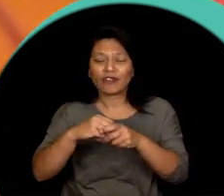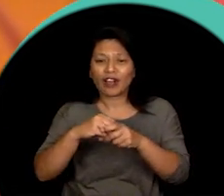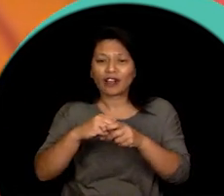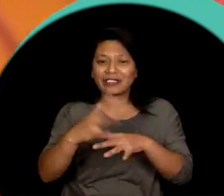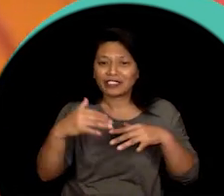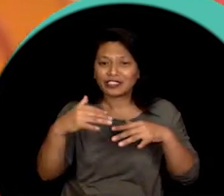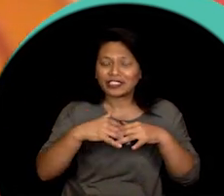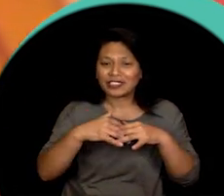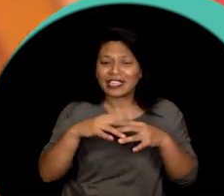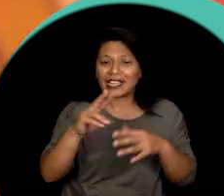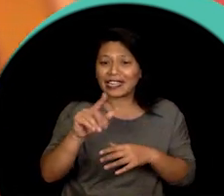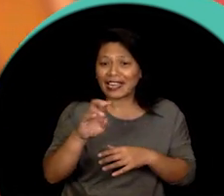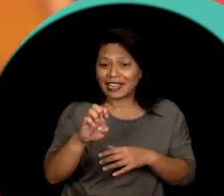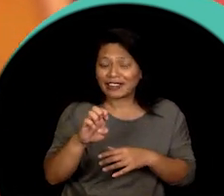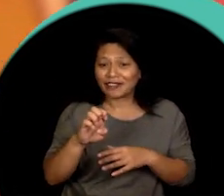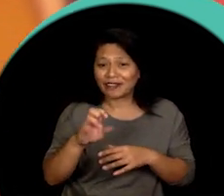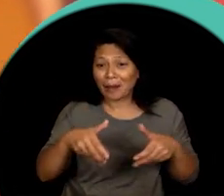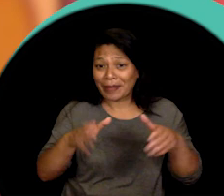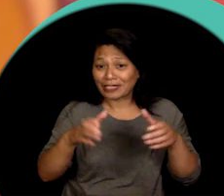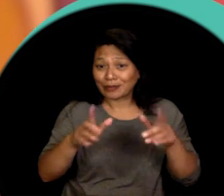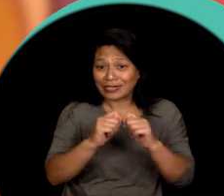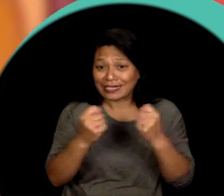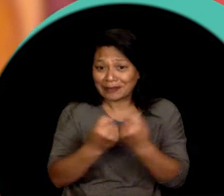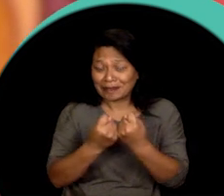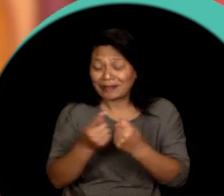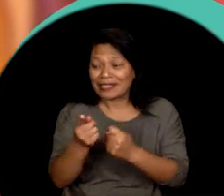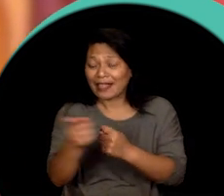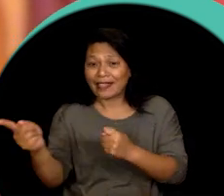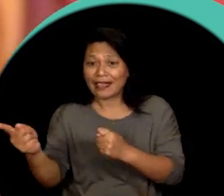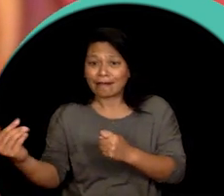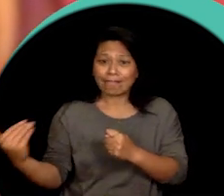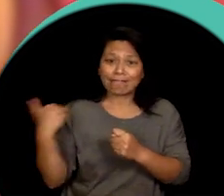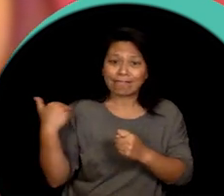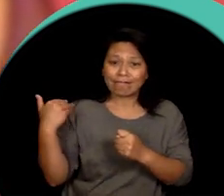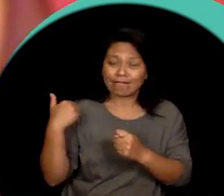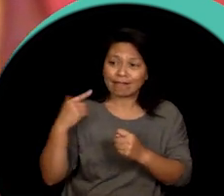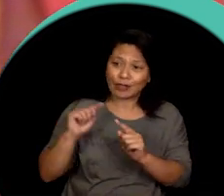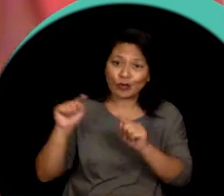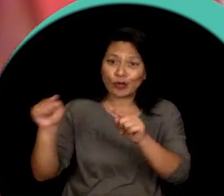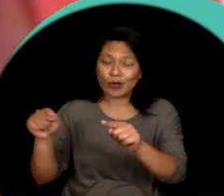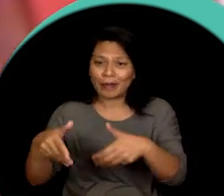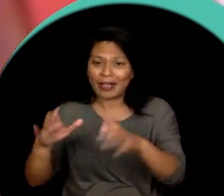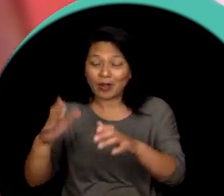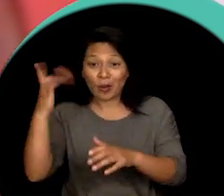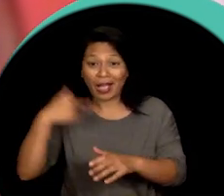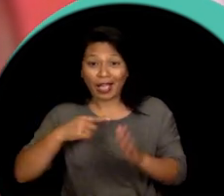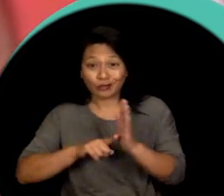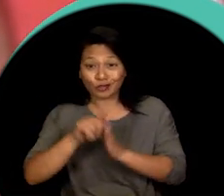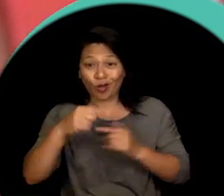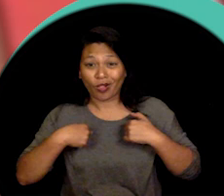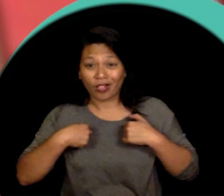basketball league came into my office and tried to second me to play basketball because I was tall. I told them I was a